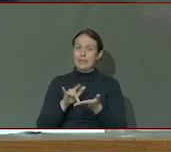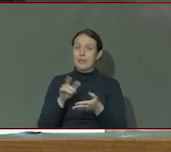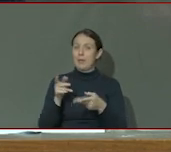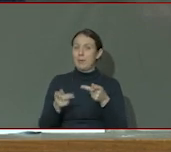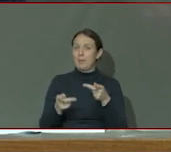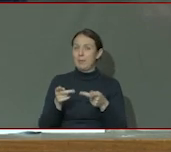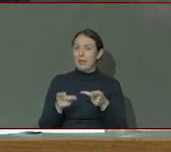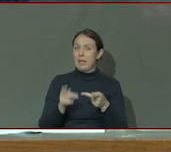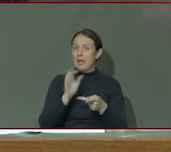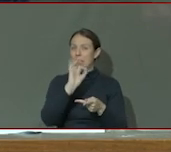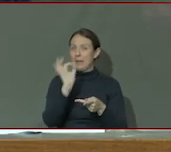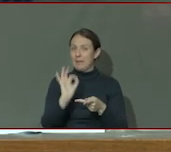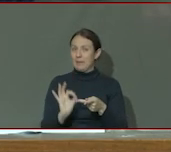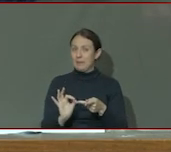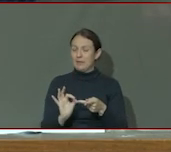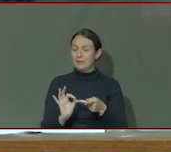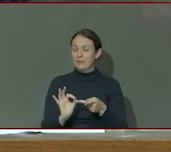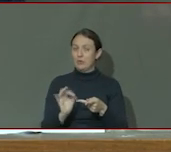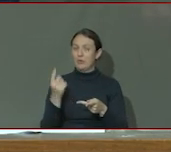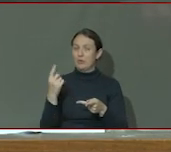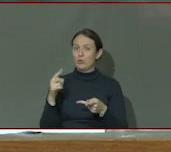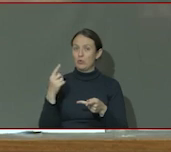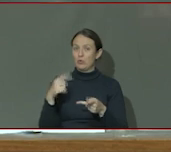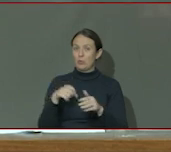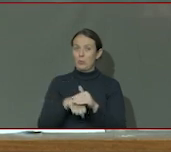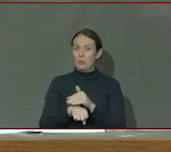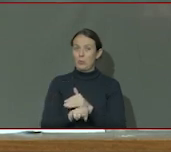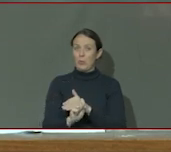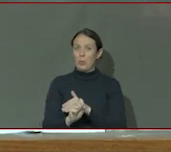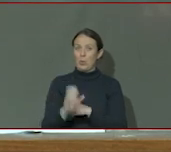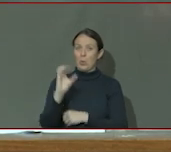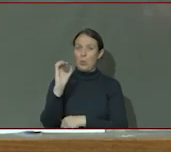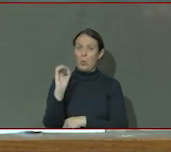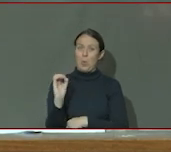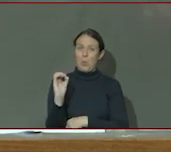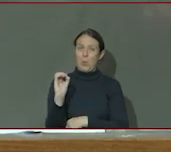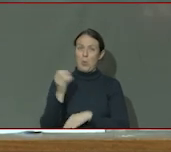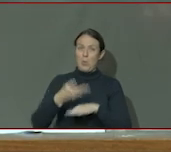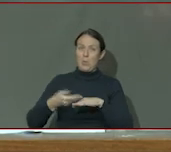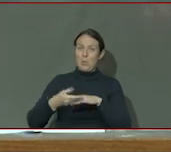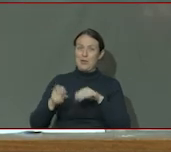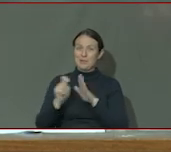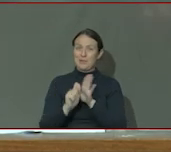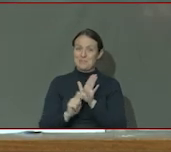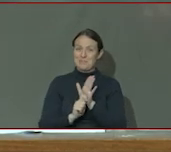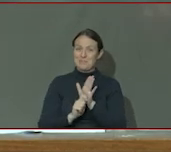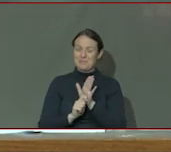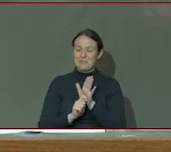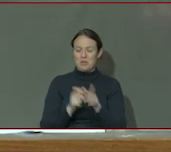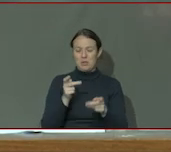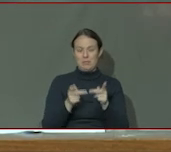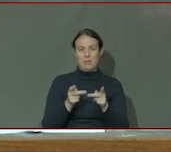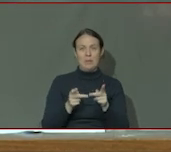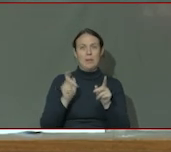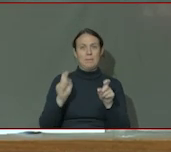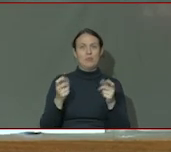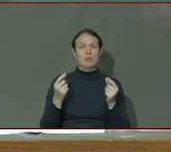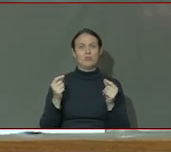probability percentage-wise to have a child with blood group O. Then you say, to do probability, you must do a Punnett